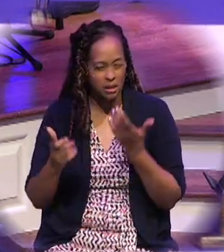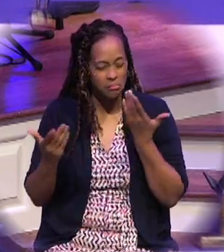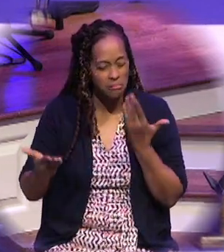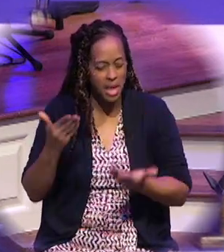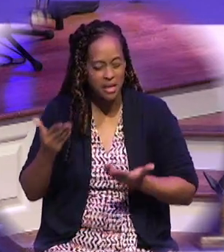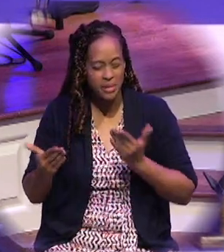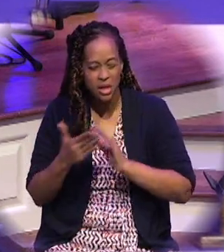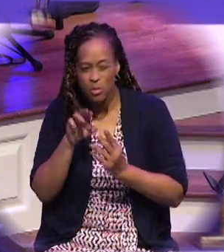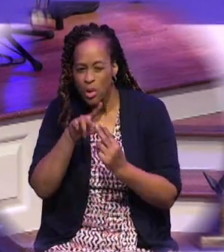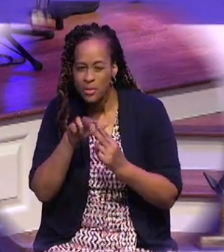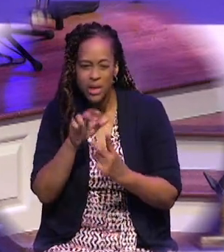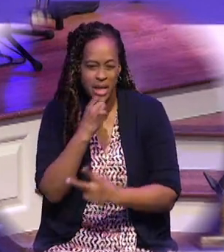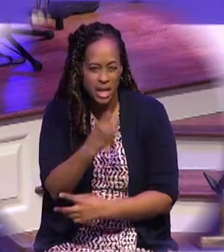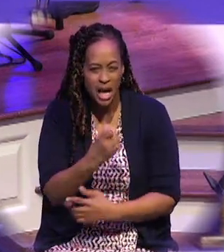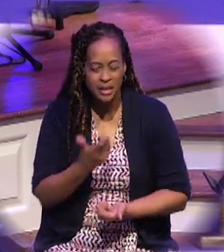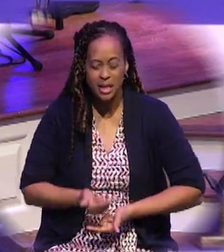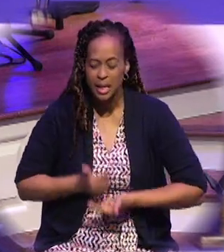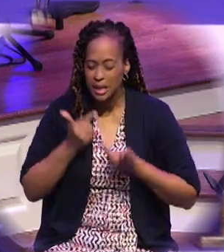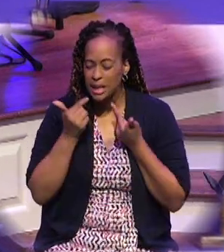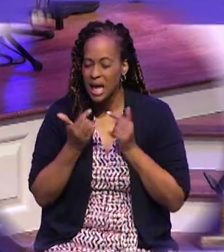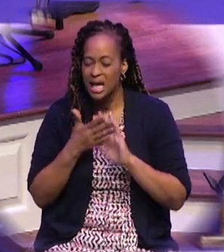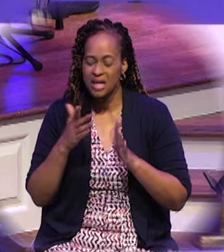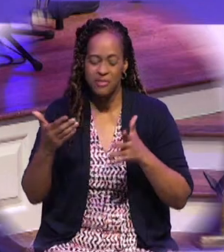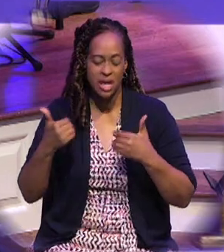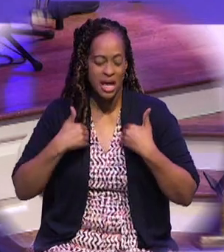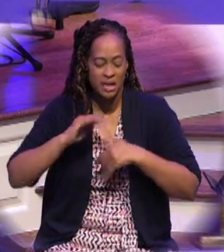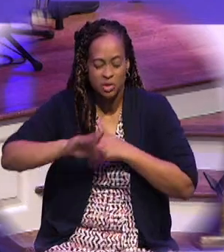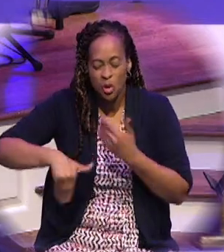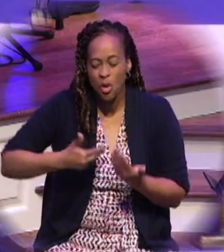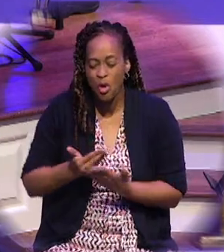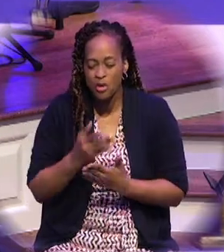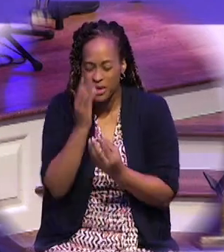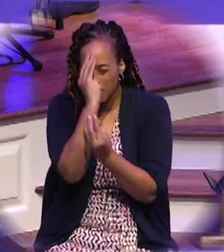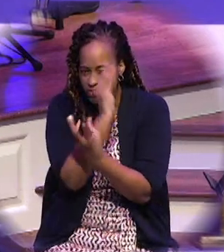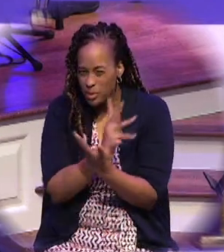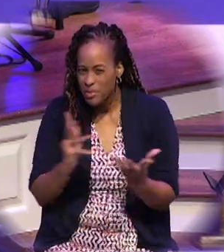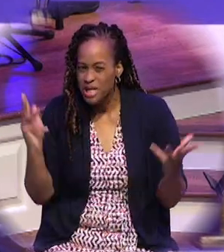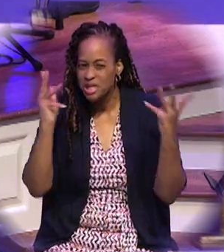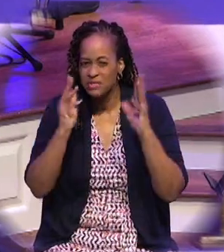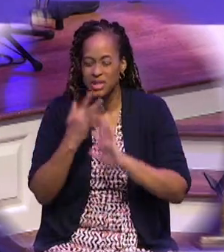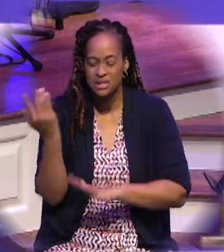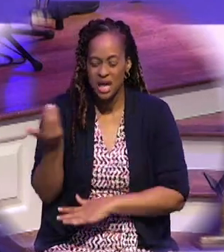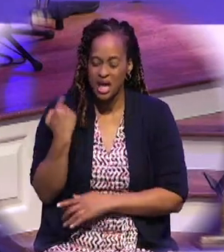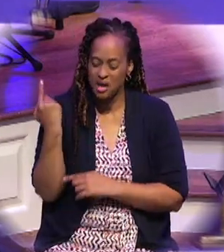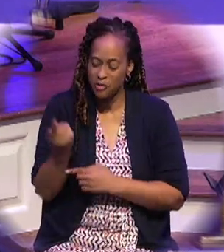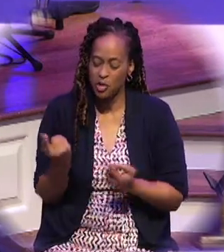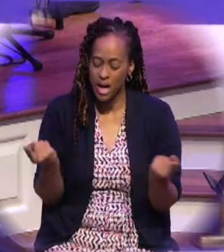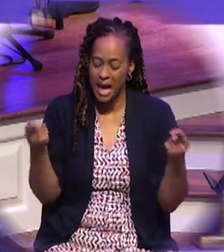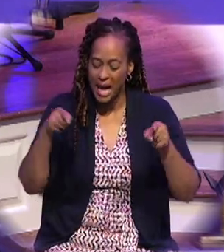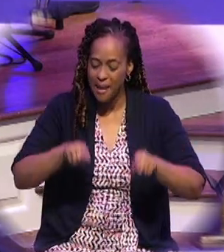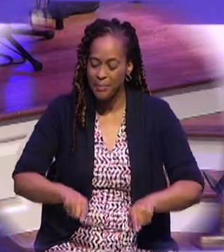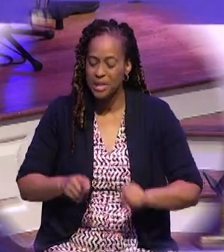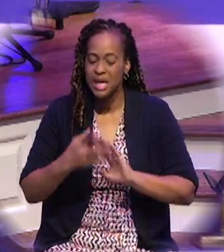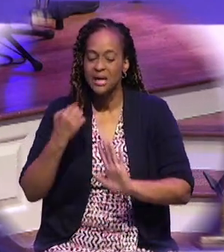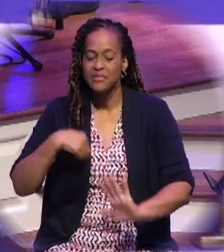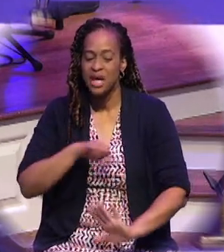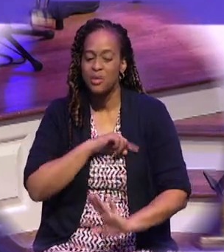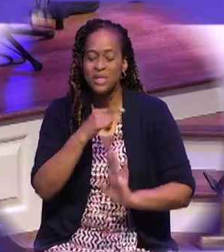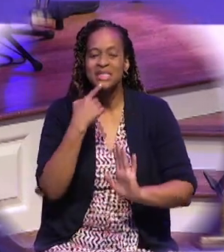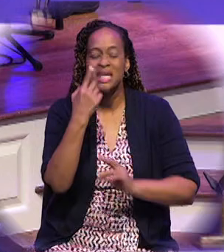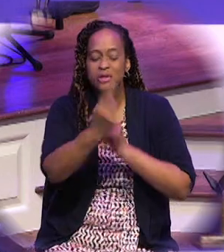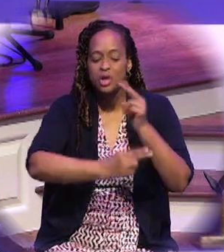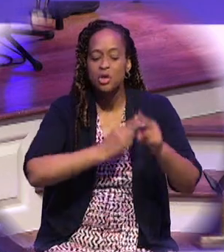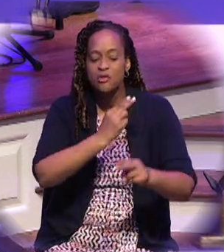whether or not black holes somehow contain all the information that has ever happened, so that we could somehow say the